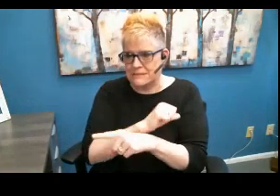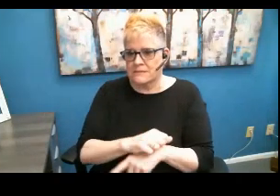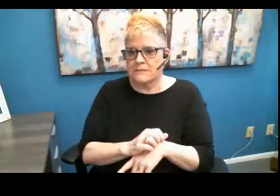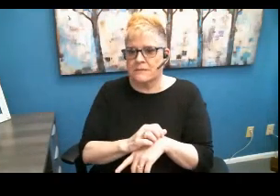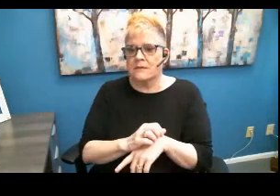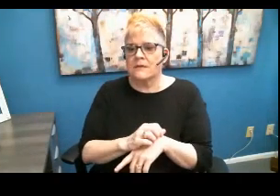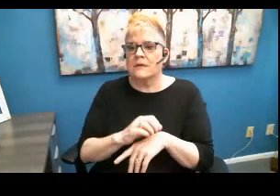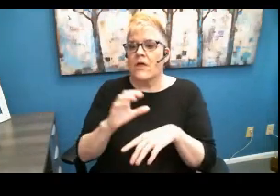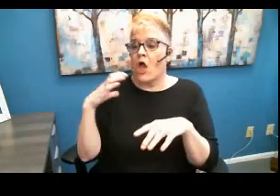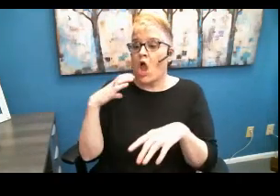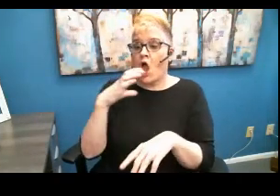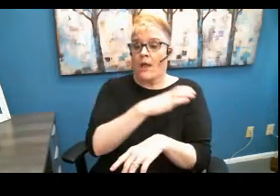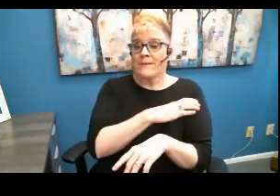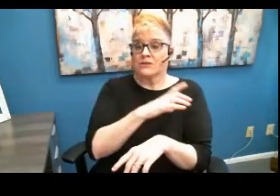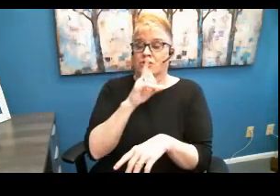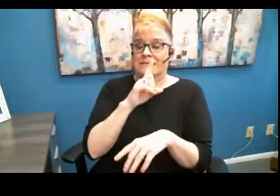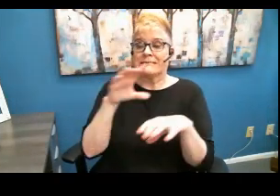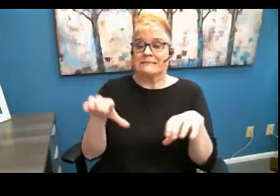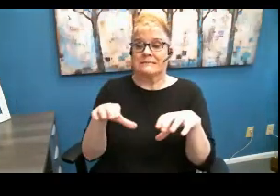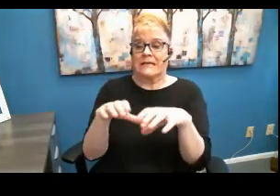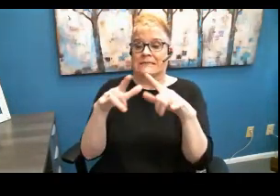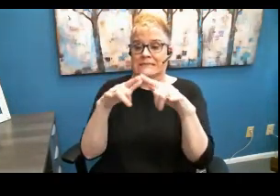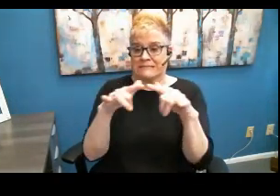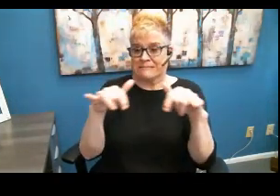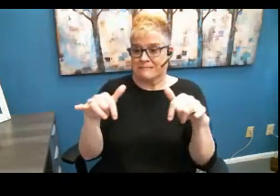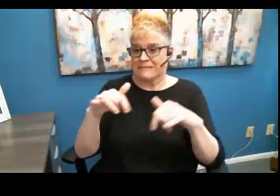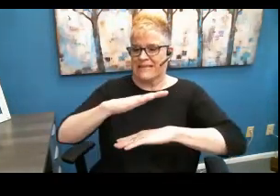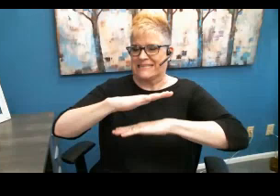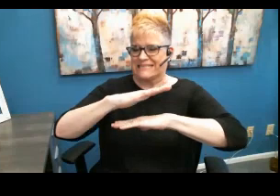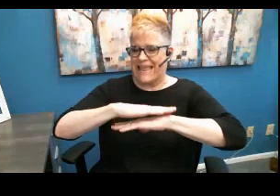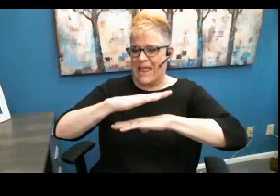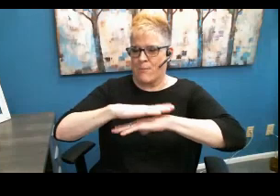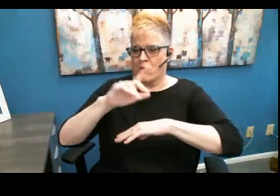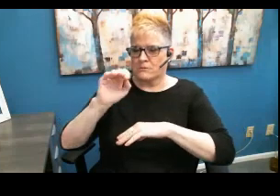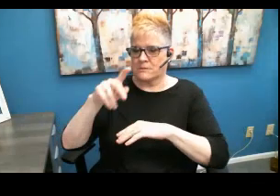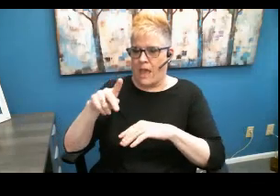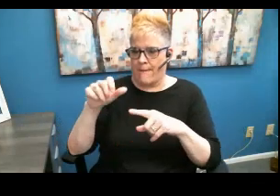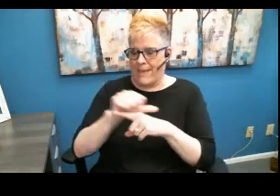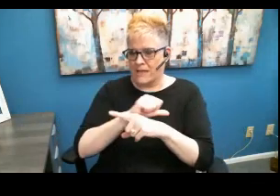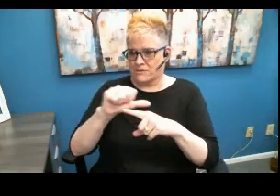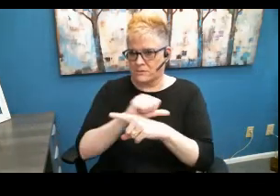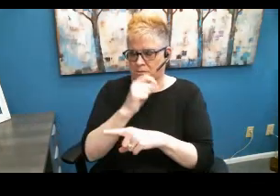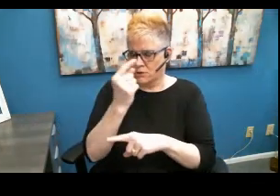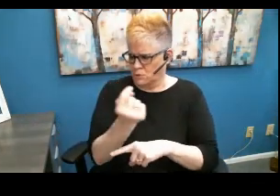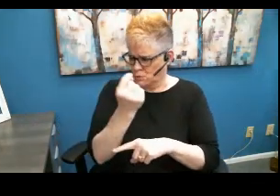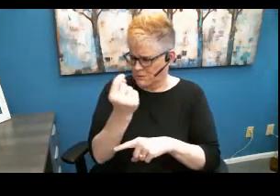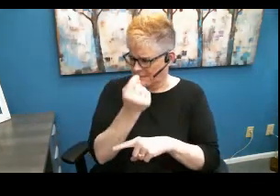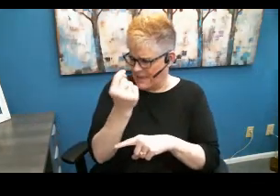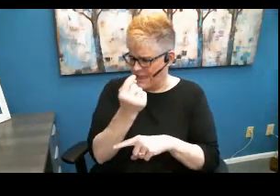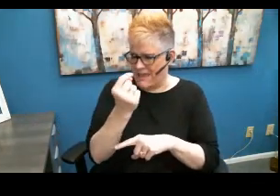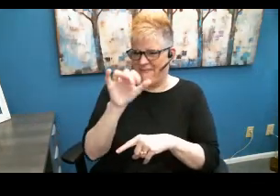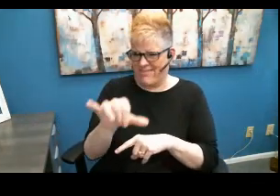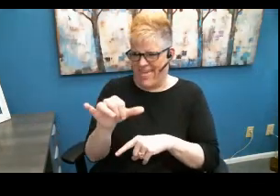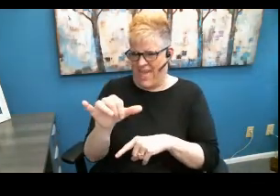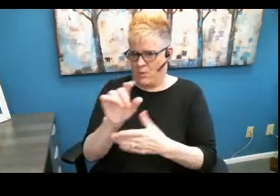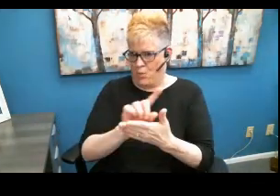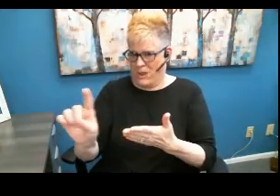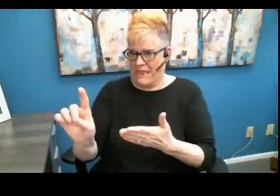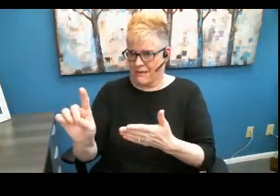Utility Commission is also conducting a simultaneous tabletop exercise on the Tuesday of the exercise week.